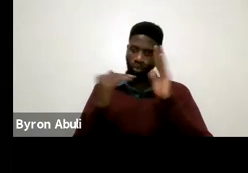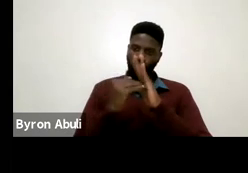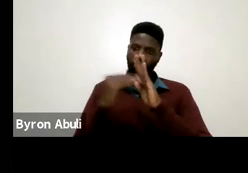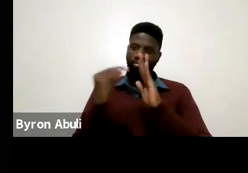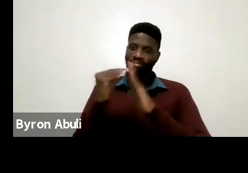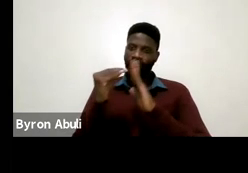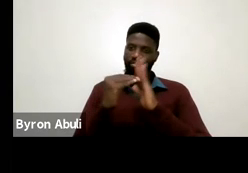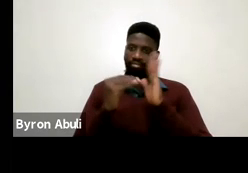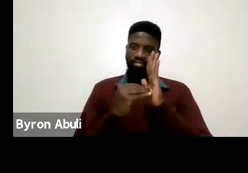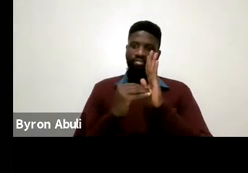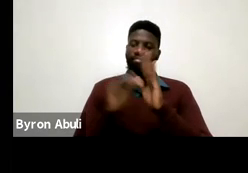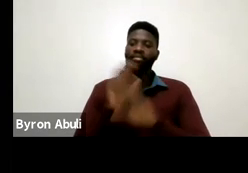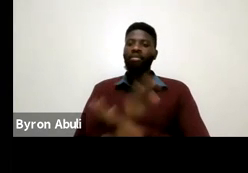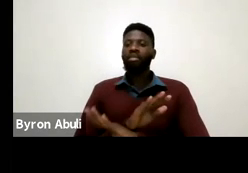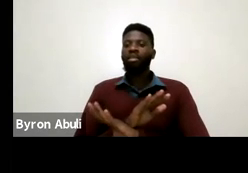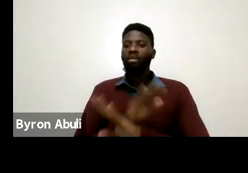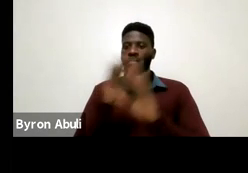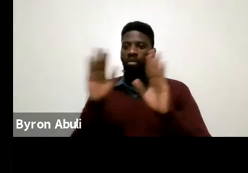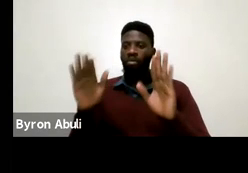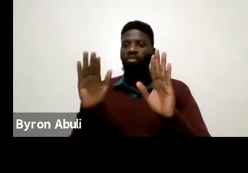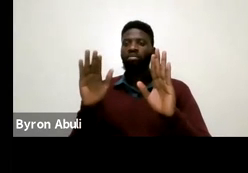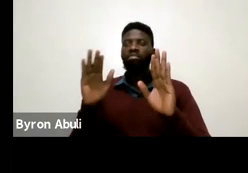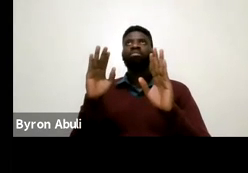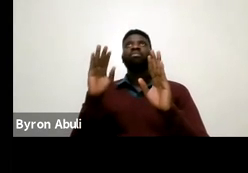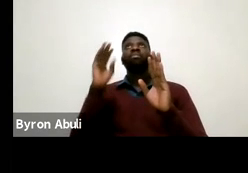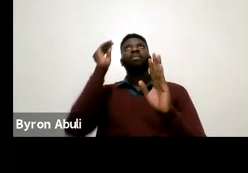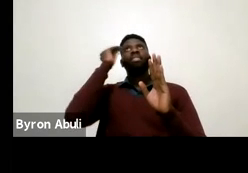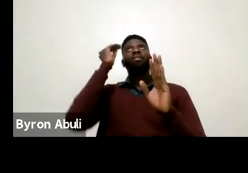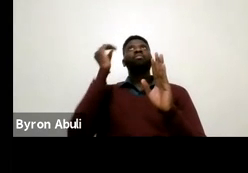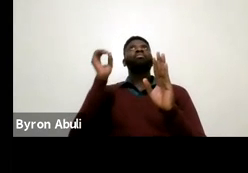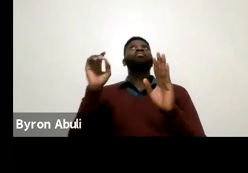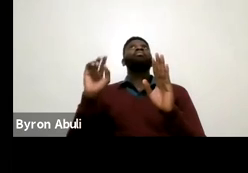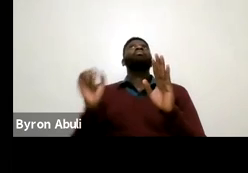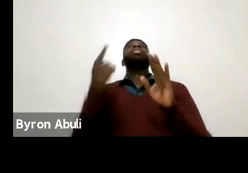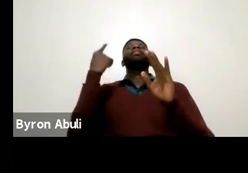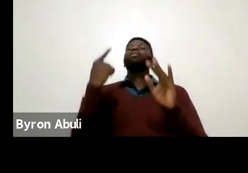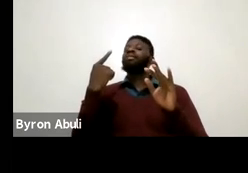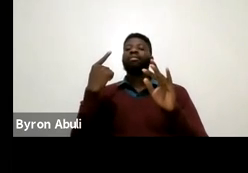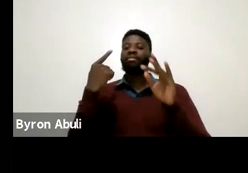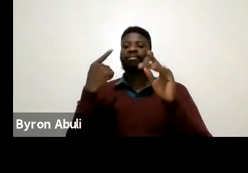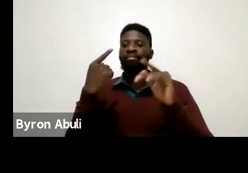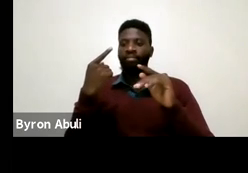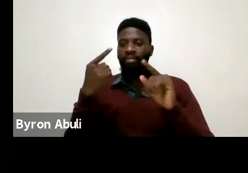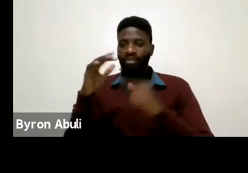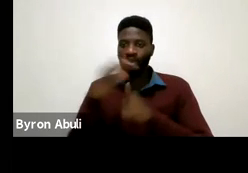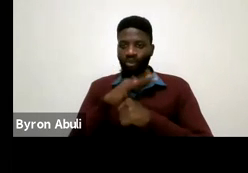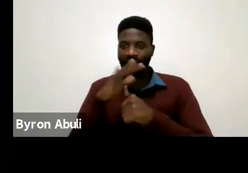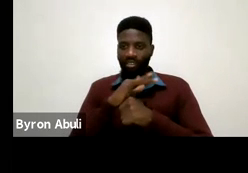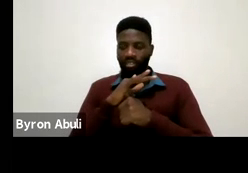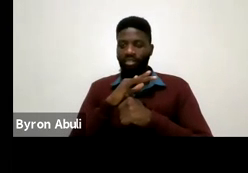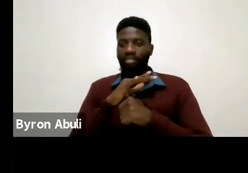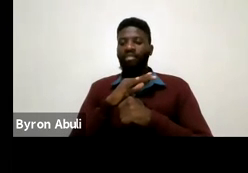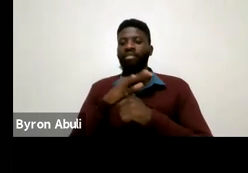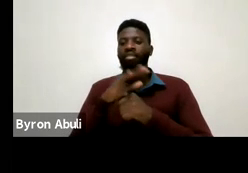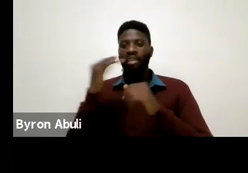are not an afterthought, but they are priorities, and they are the main, that's where your energy is, and that's where your investment